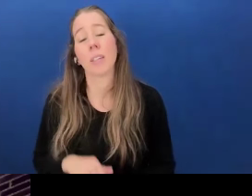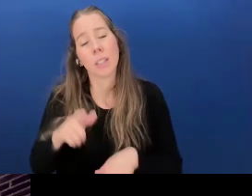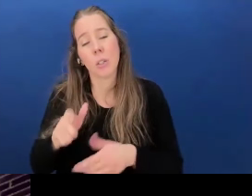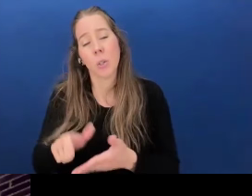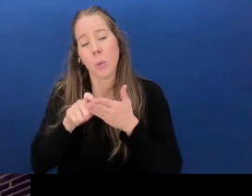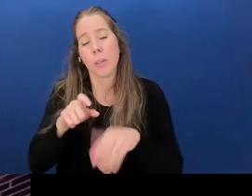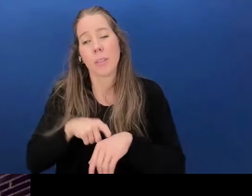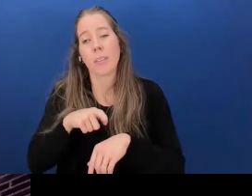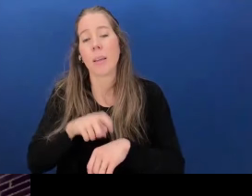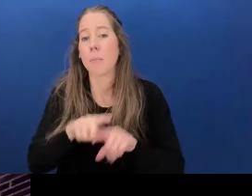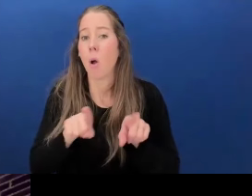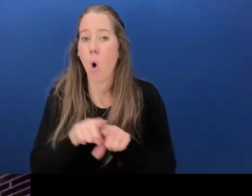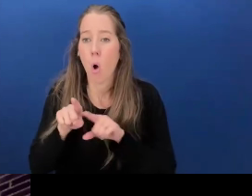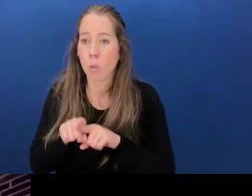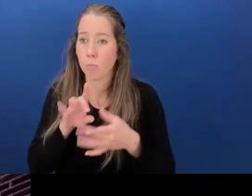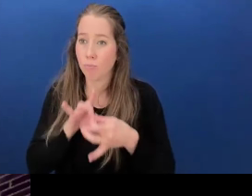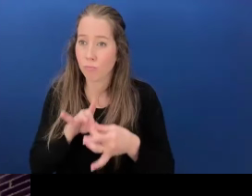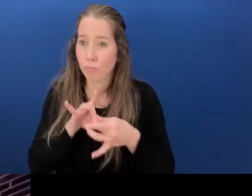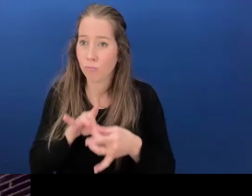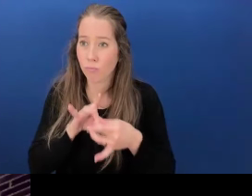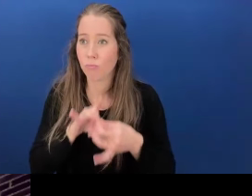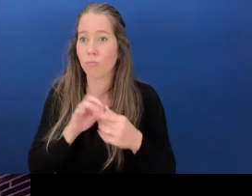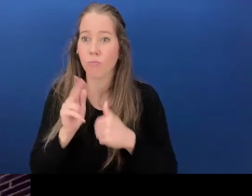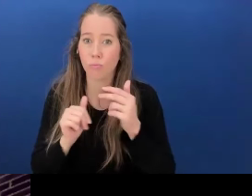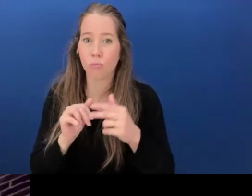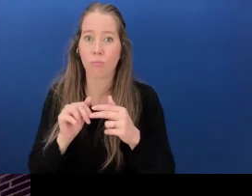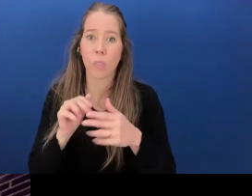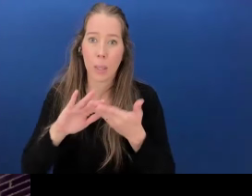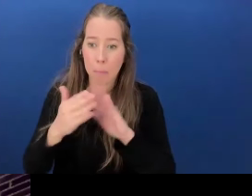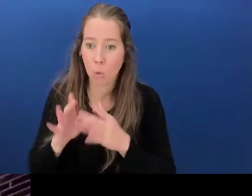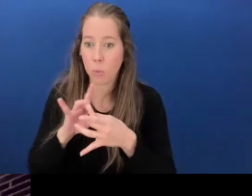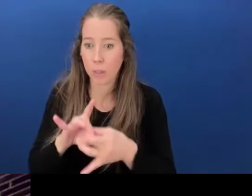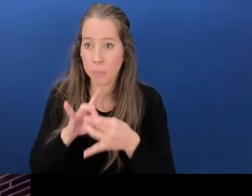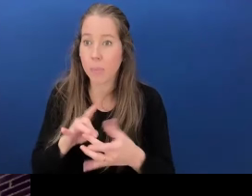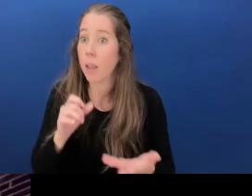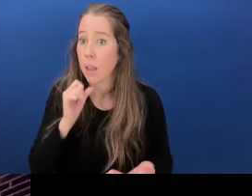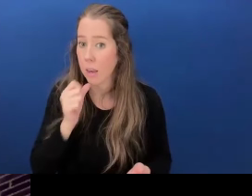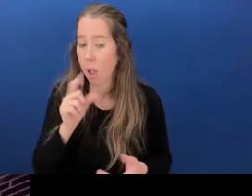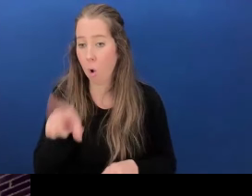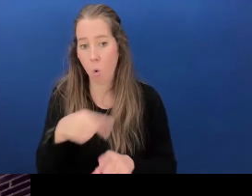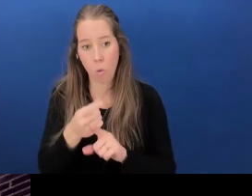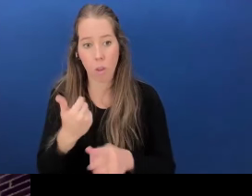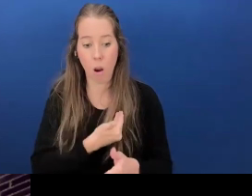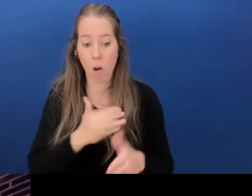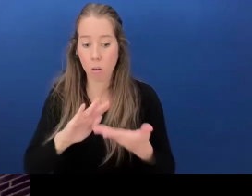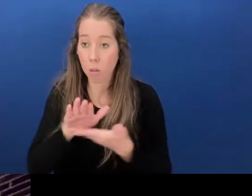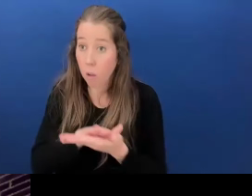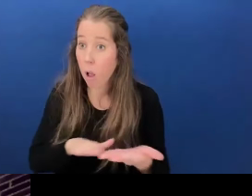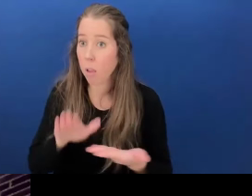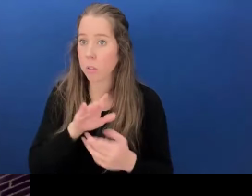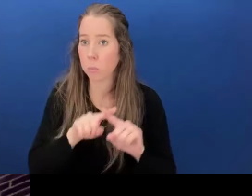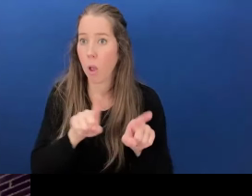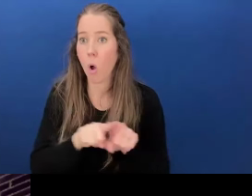we're spending in building relationship with the community and building their familiarity with not just our college, but with us as an